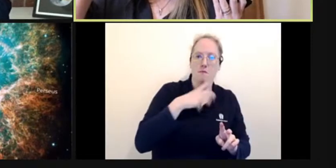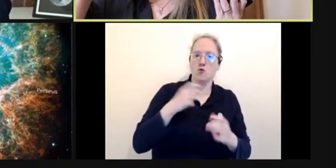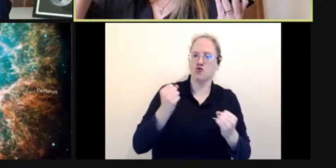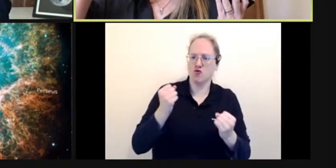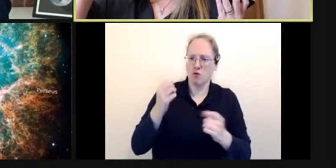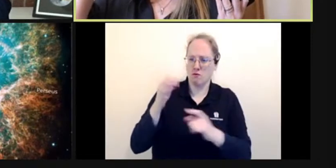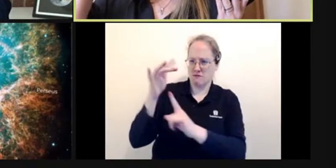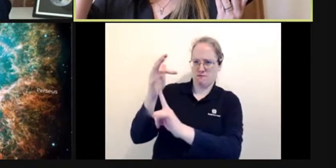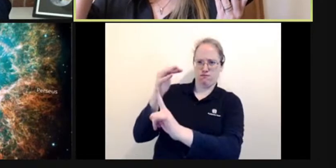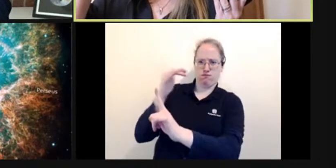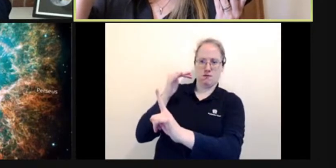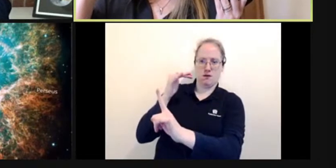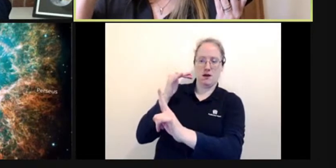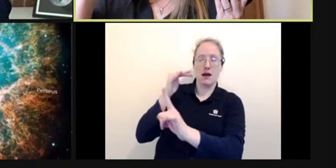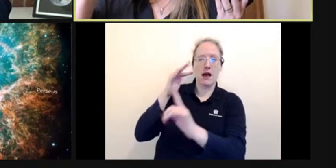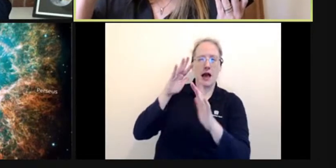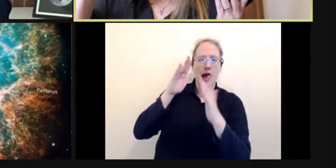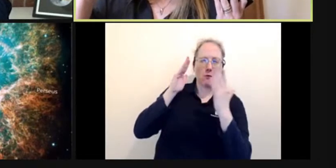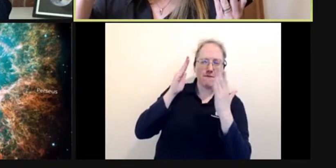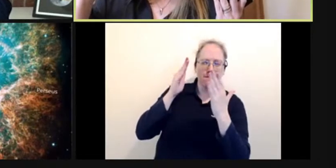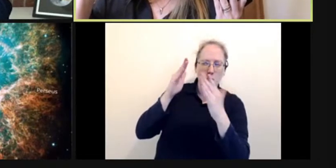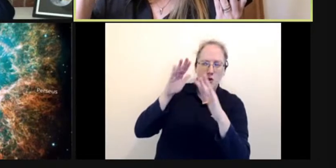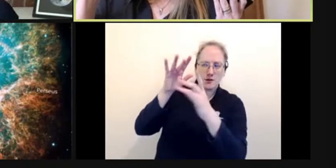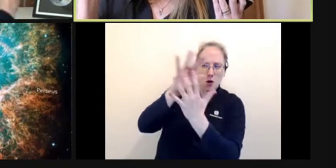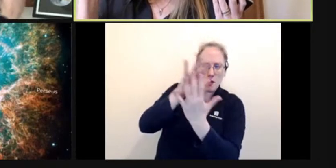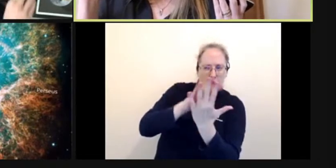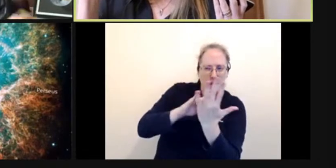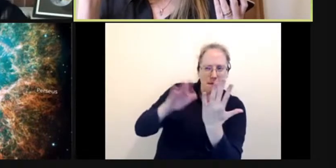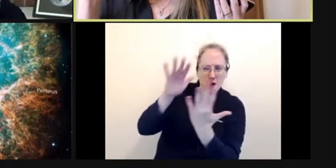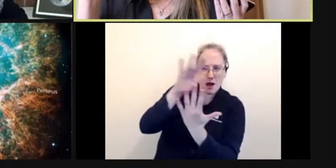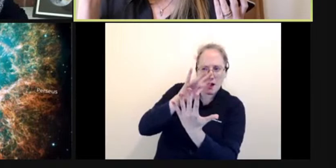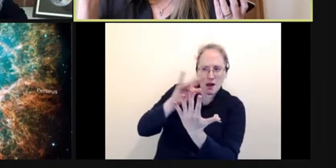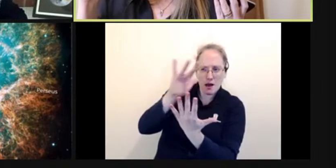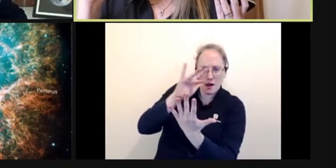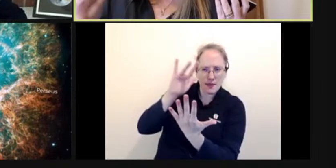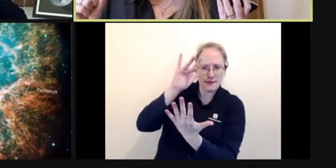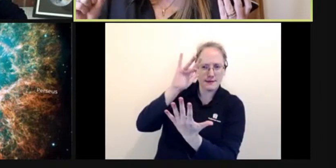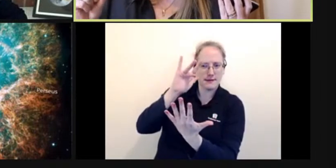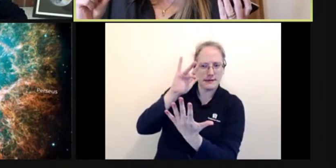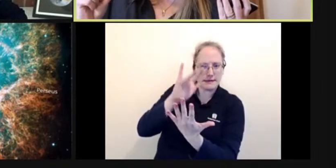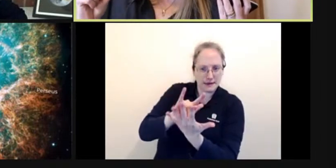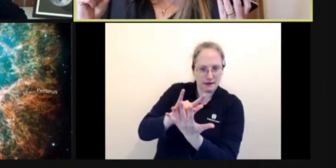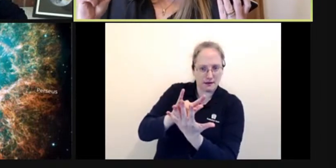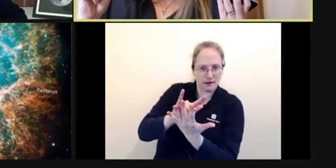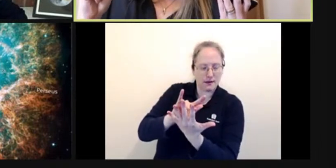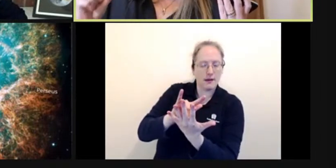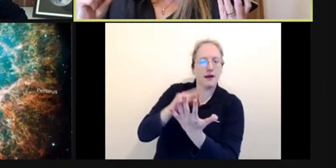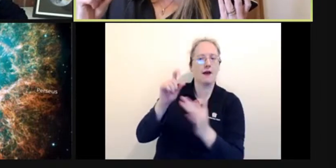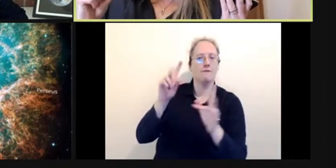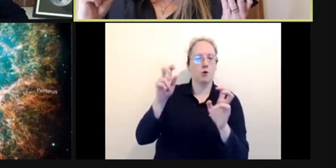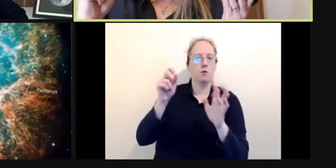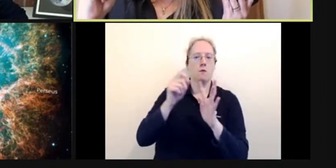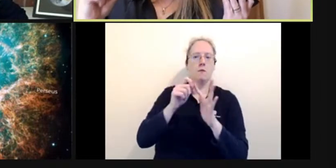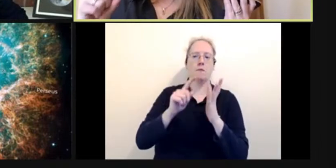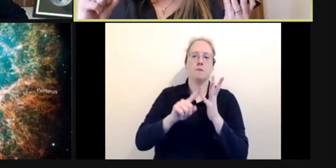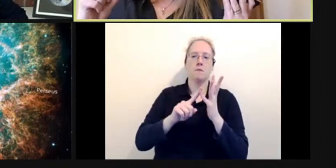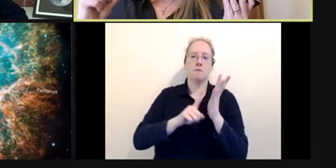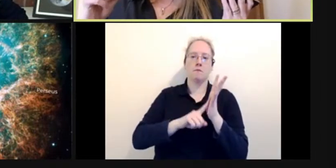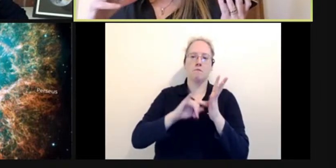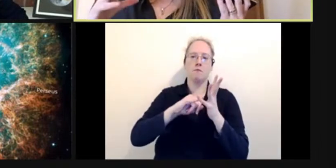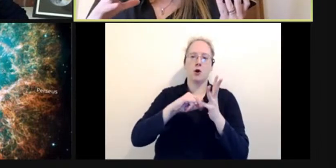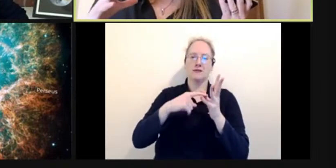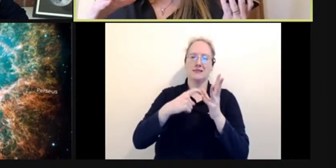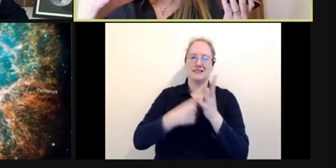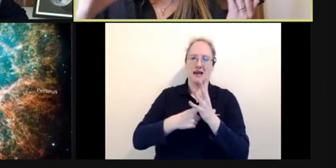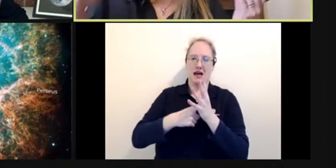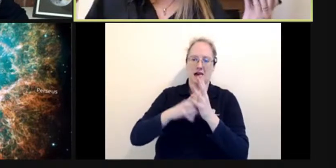very center of this supernova remnant is something called a pulsar. And this is what's left